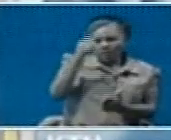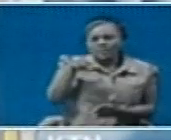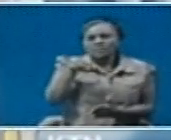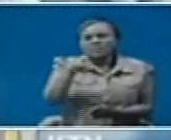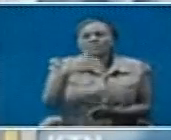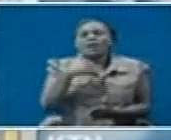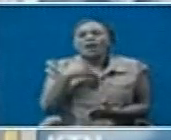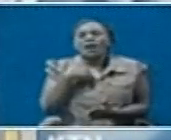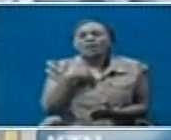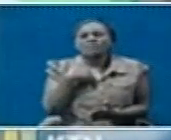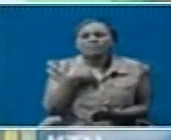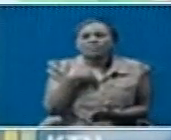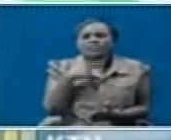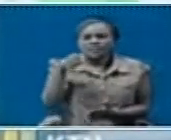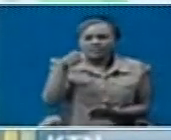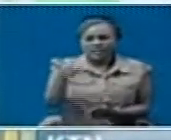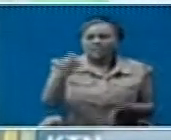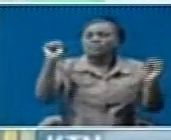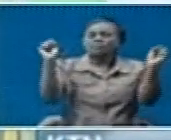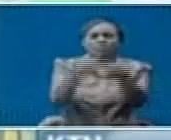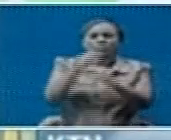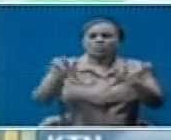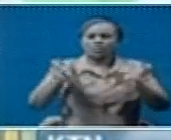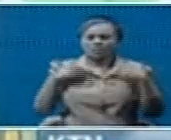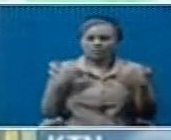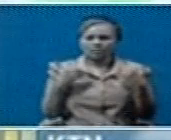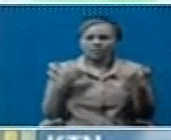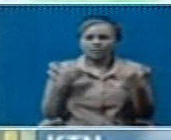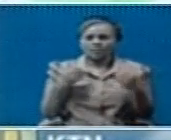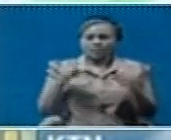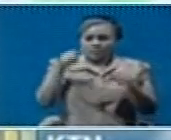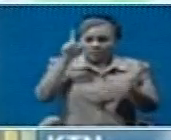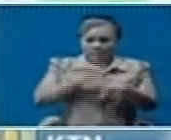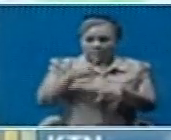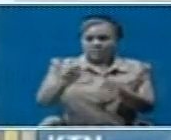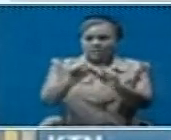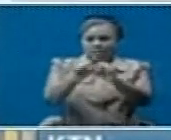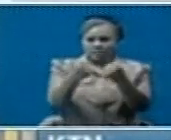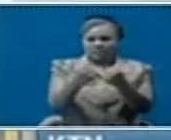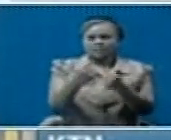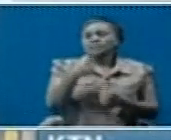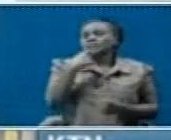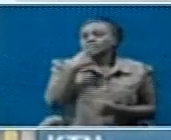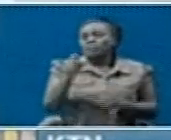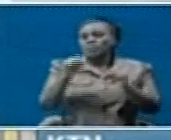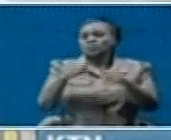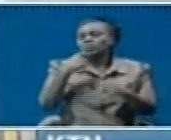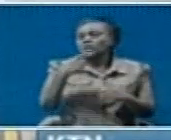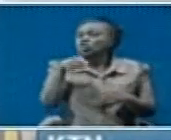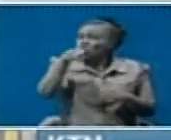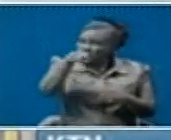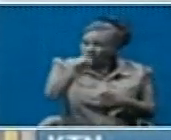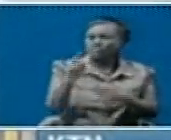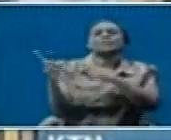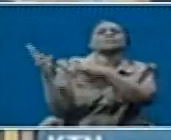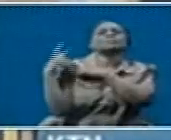administrative inefficiencies. That clearly Kenyans cannot accept. As the CS for Health, I think we can reasonably say the buck does stop with